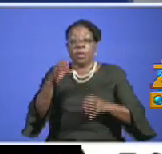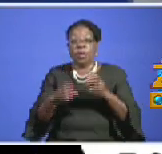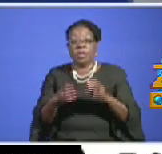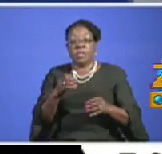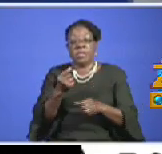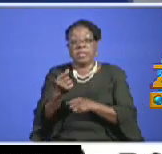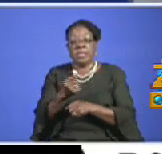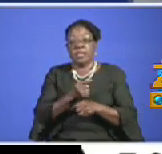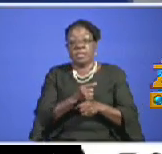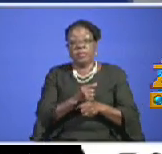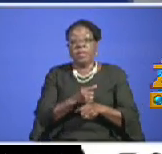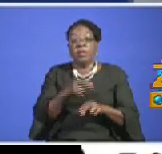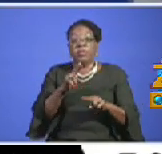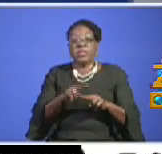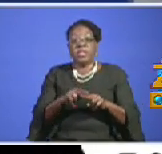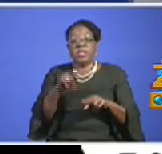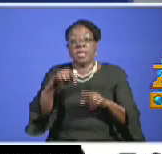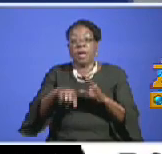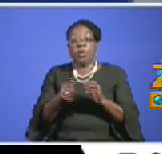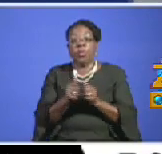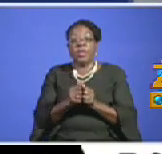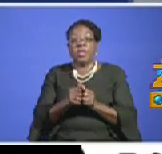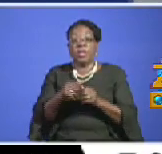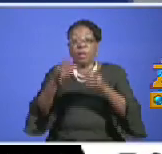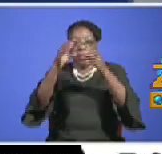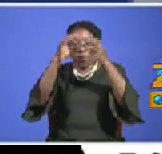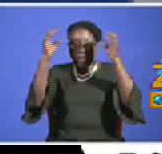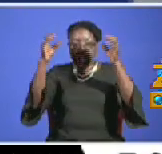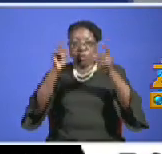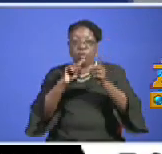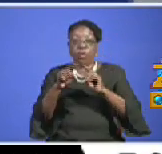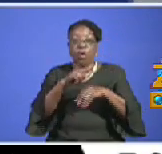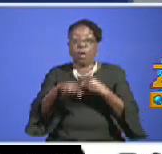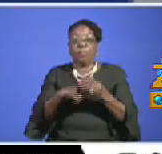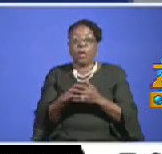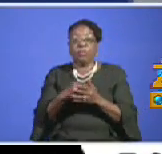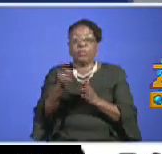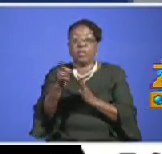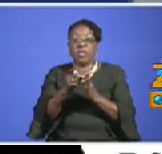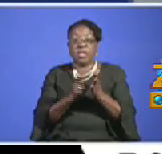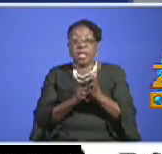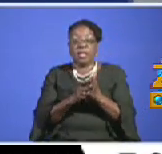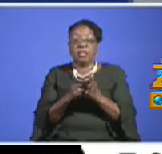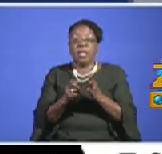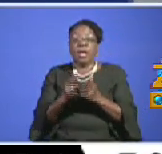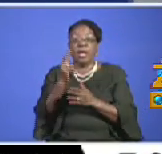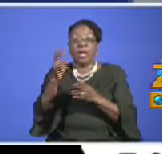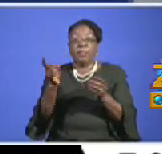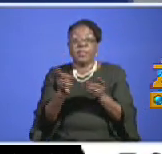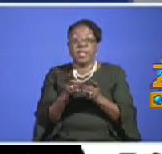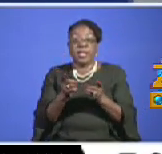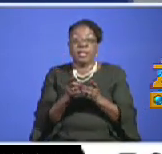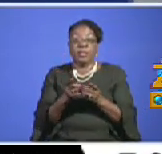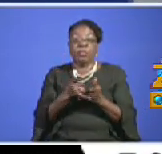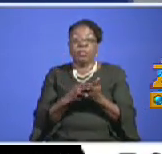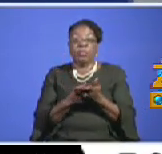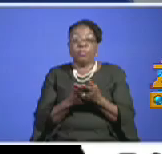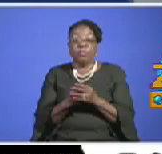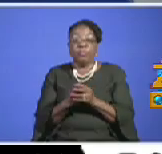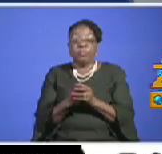sat down with the president of the tribunal, who gave details on the initiative, which has effectively updated and modernized the